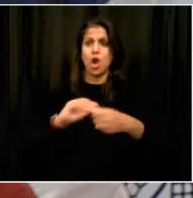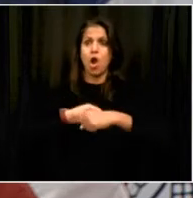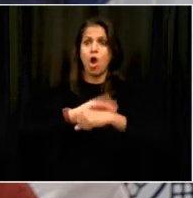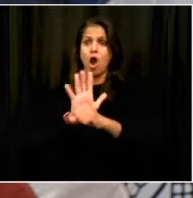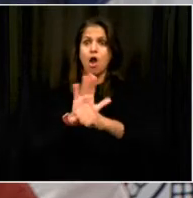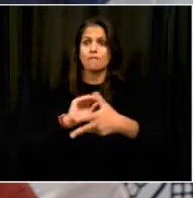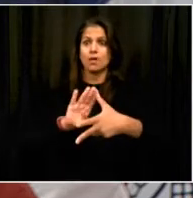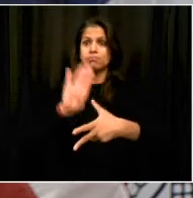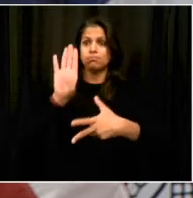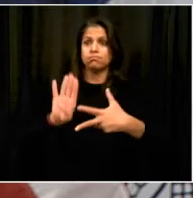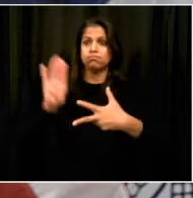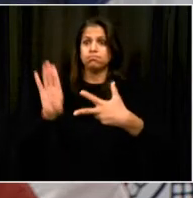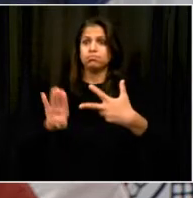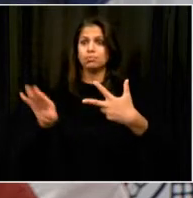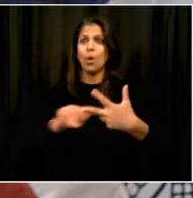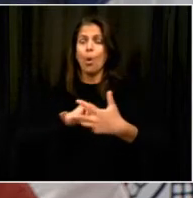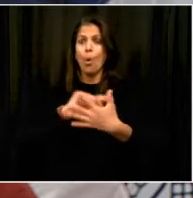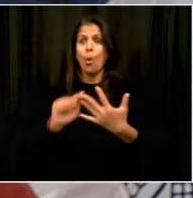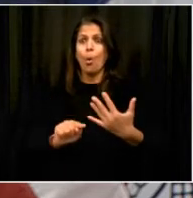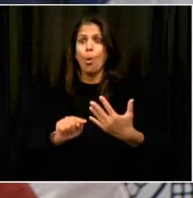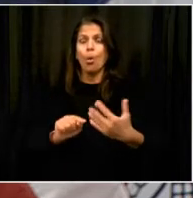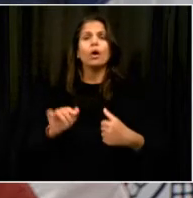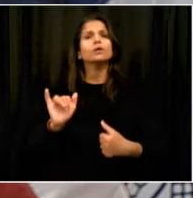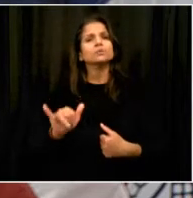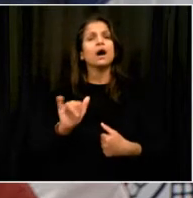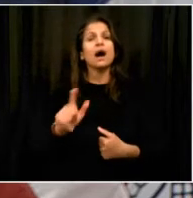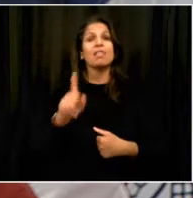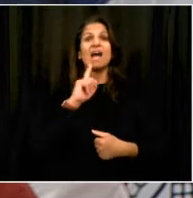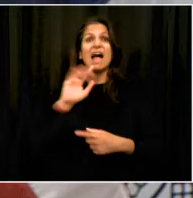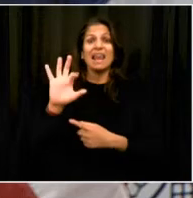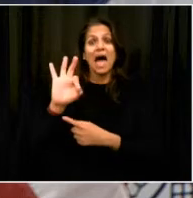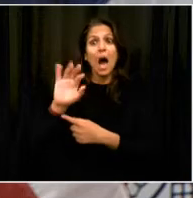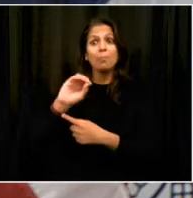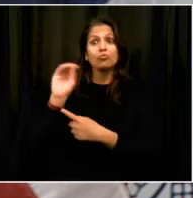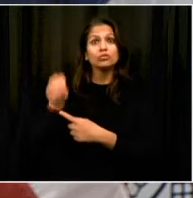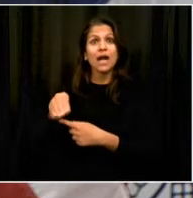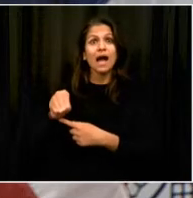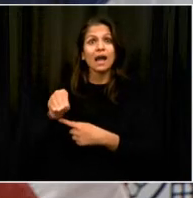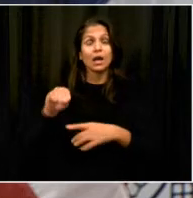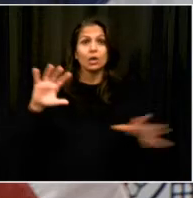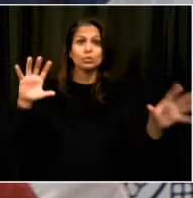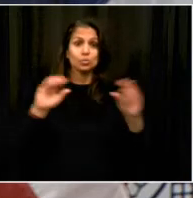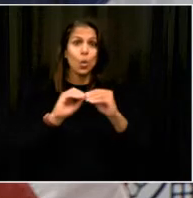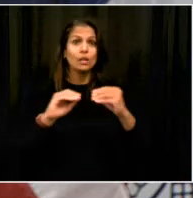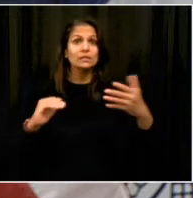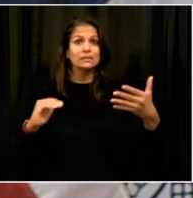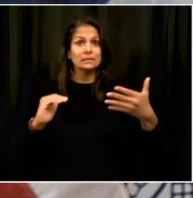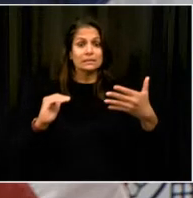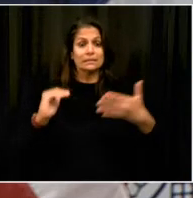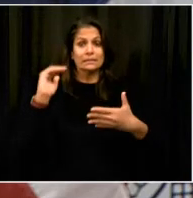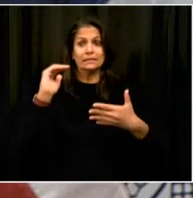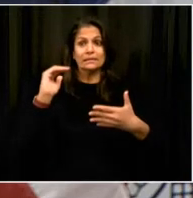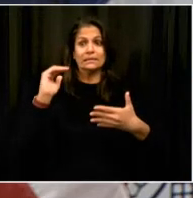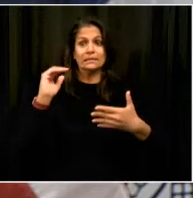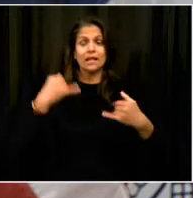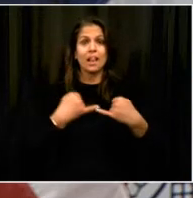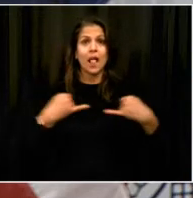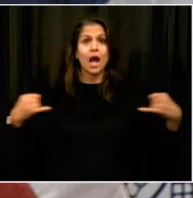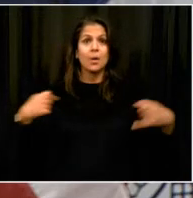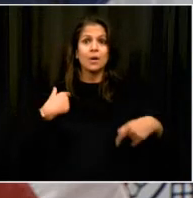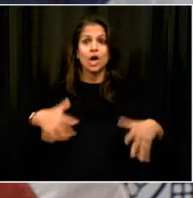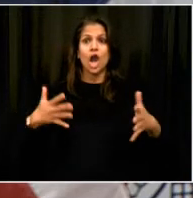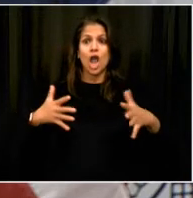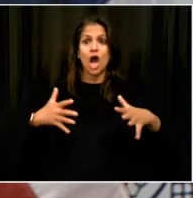threshold in effect if there are that many cases and there are that many people testing positive? Is that sort of a scary level in which schools actually should